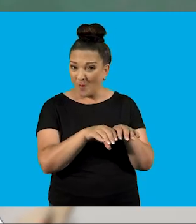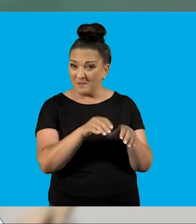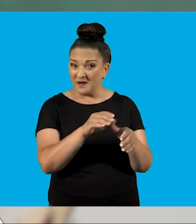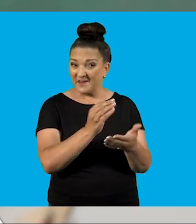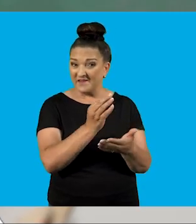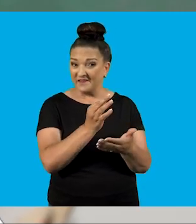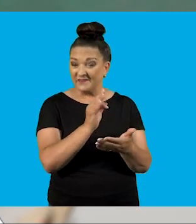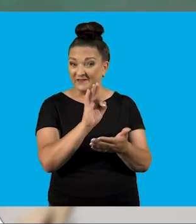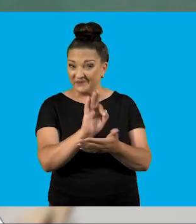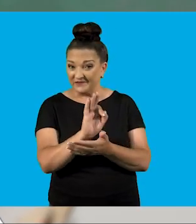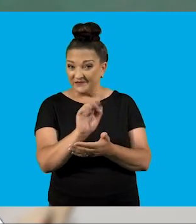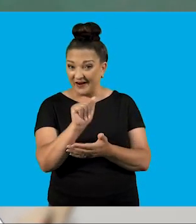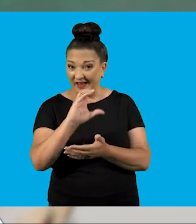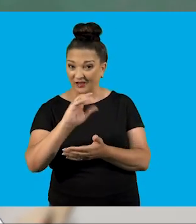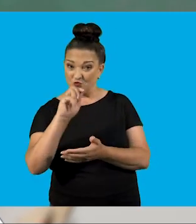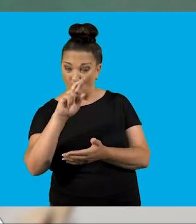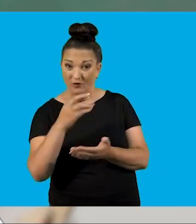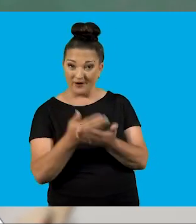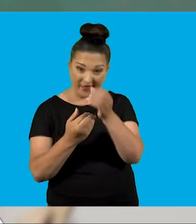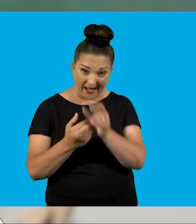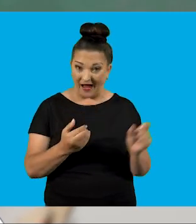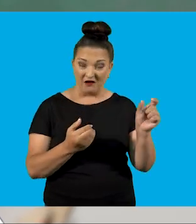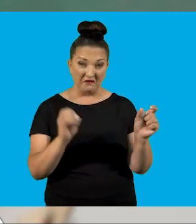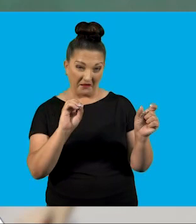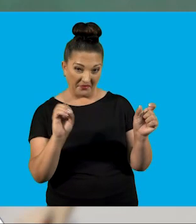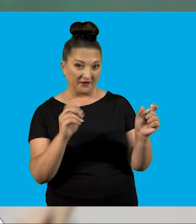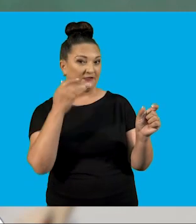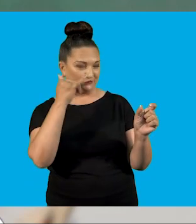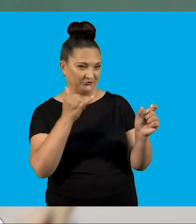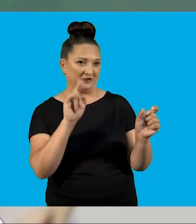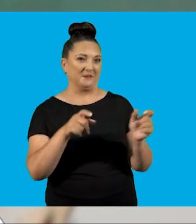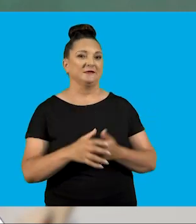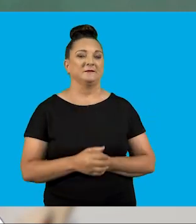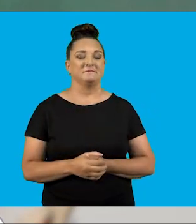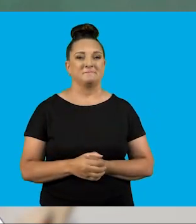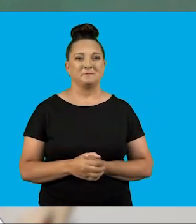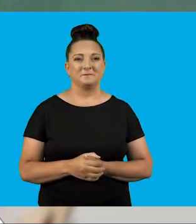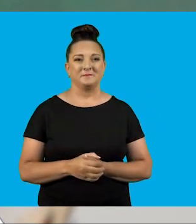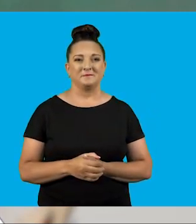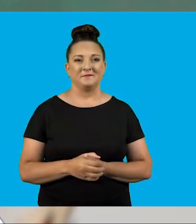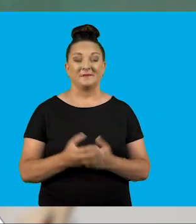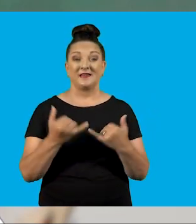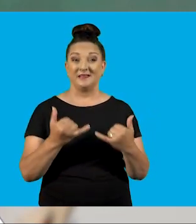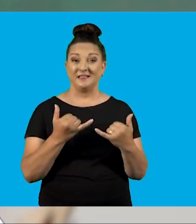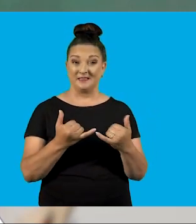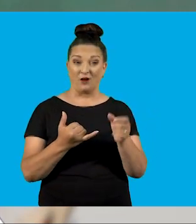no other common factor that can be taken out. Let's now look at